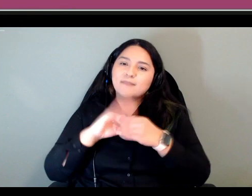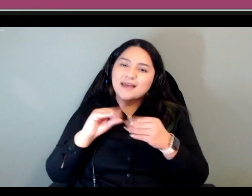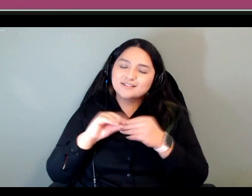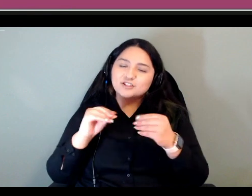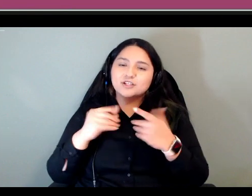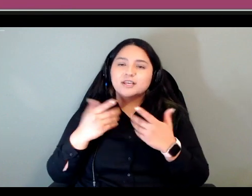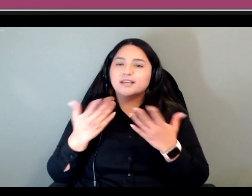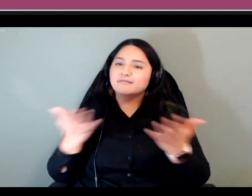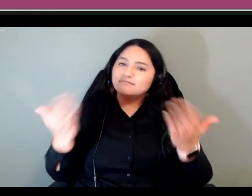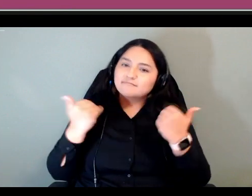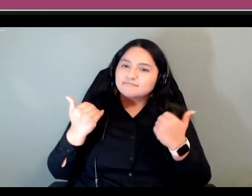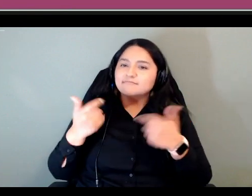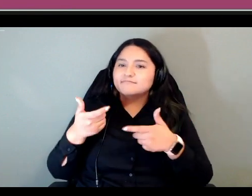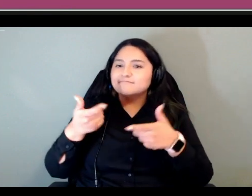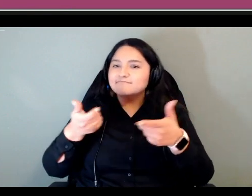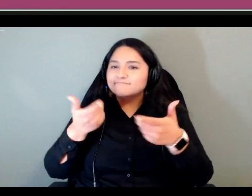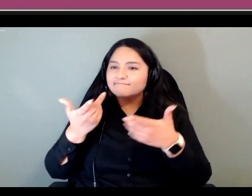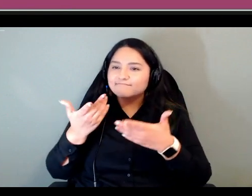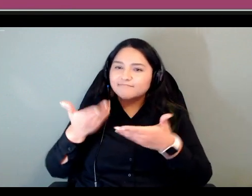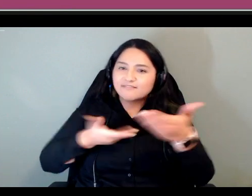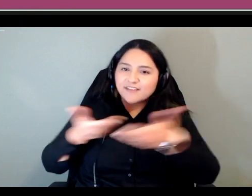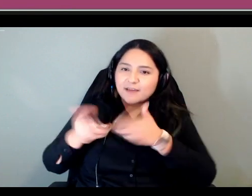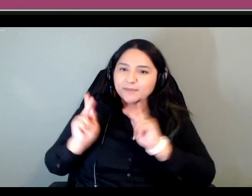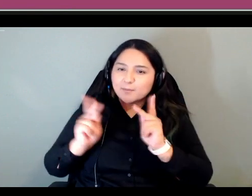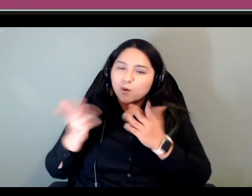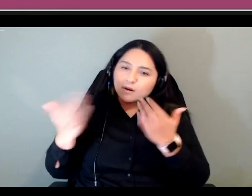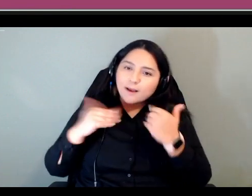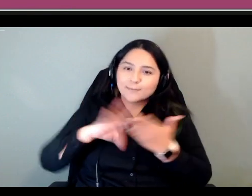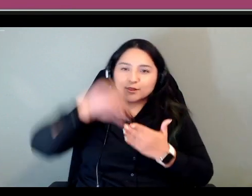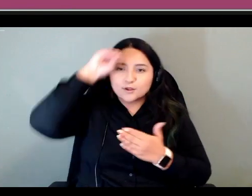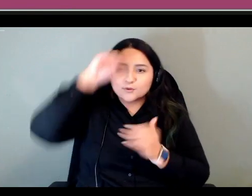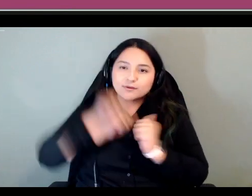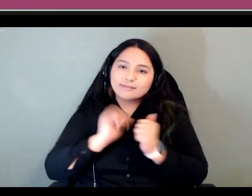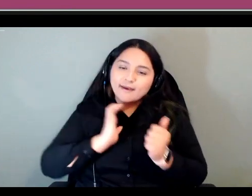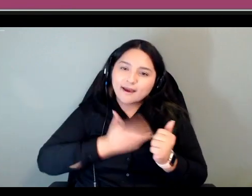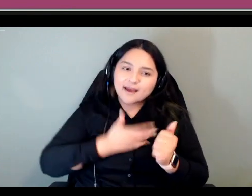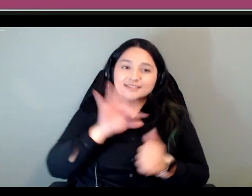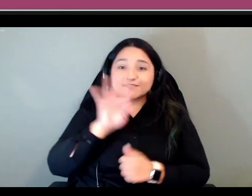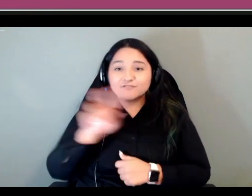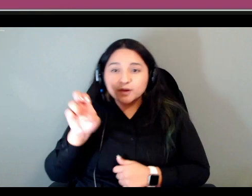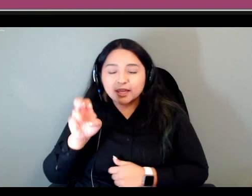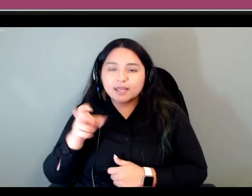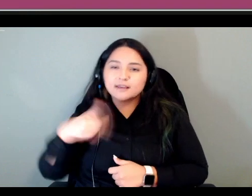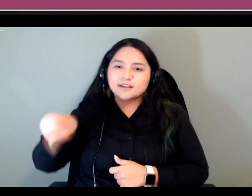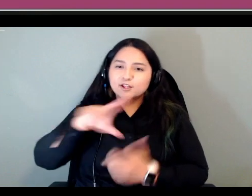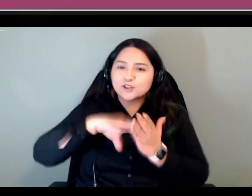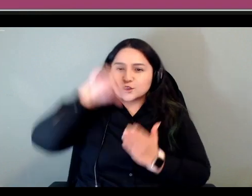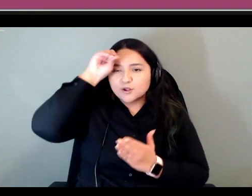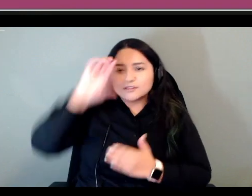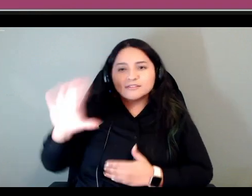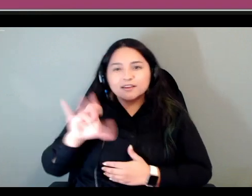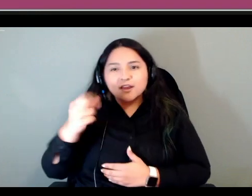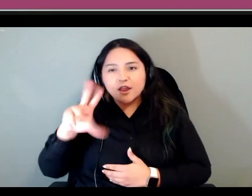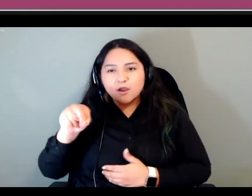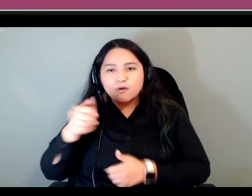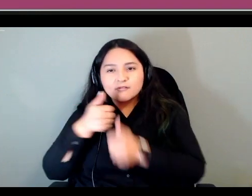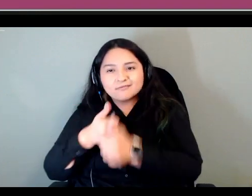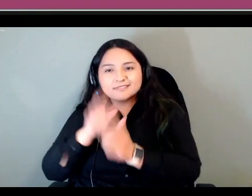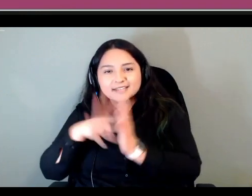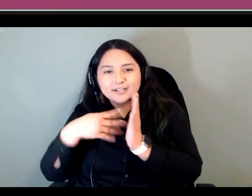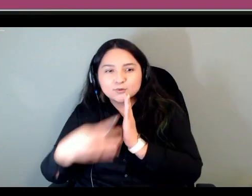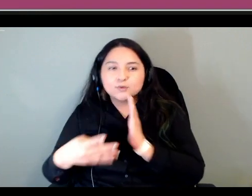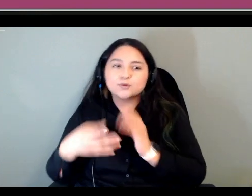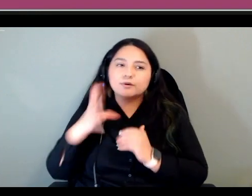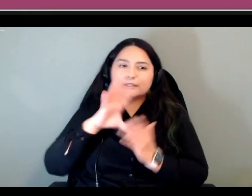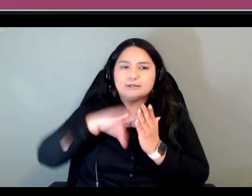us, that it was free. It allows you to learn at on your own schedule, and that you could learn with a community of dedicated language learners.